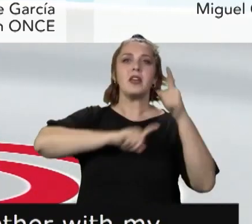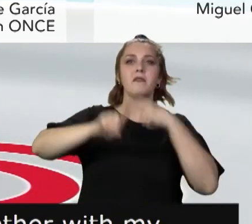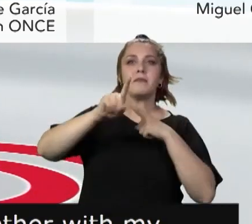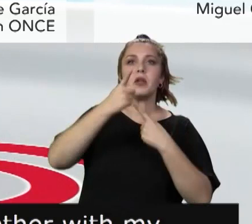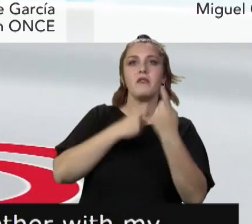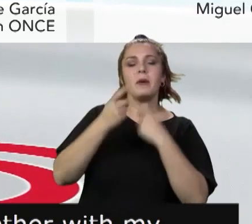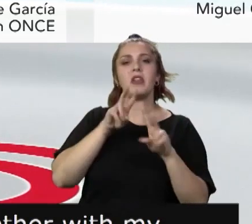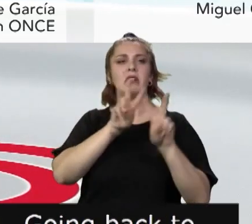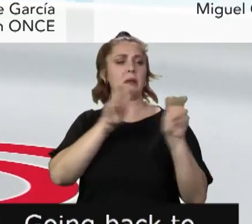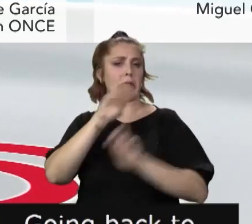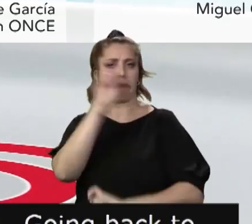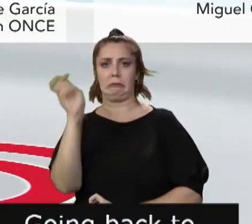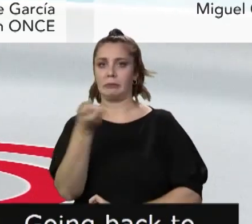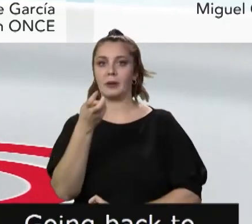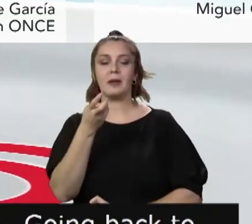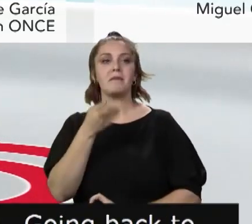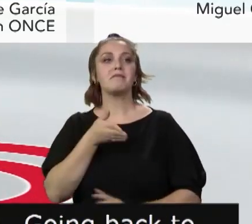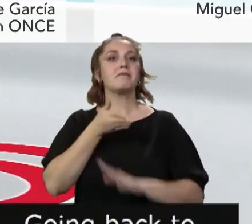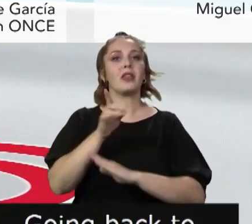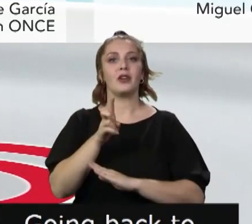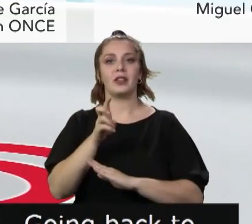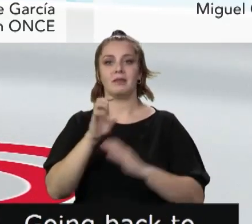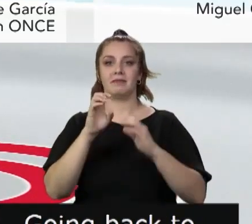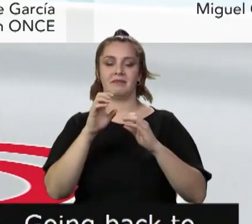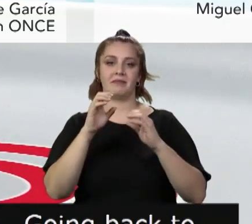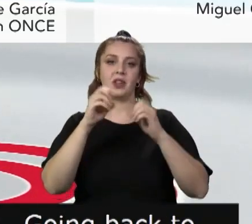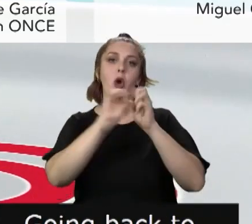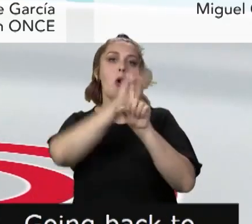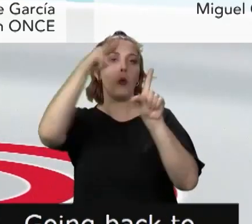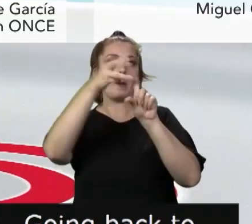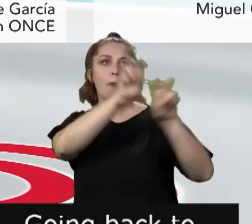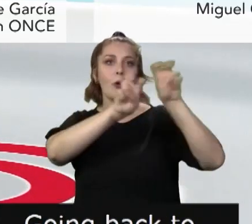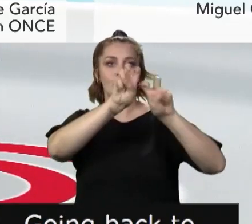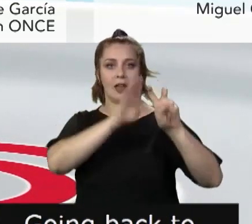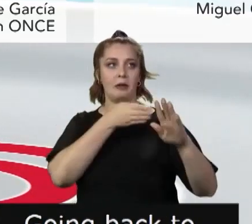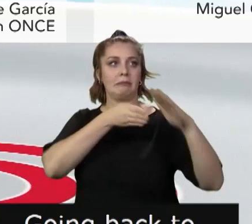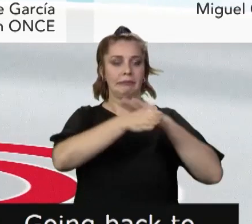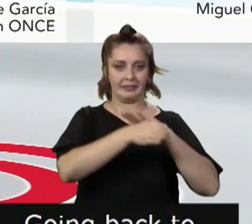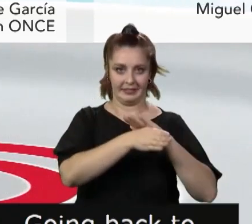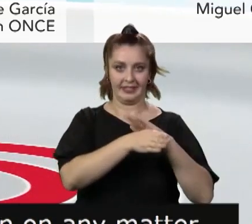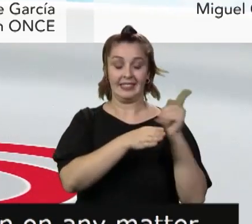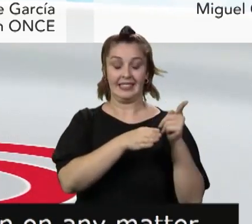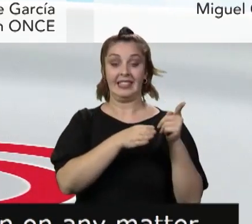today, when we want to find information on any matter, we go into web explorers.